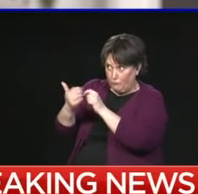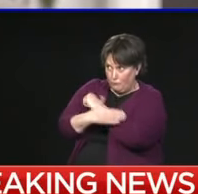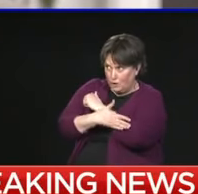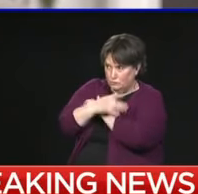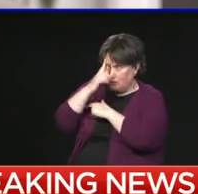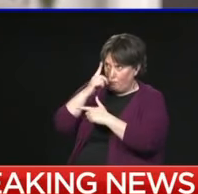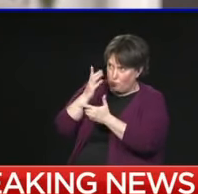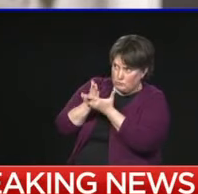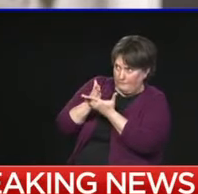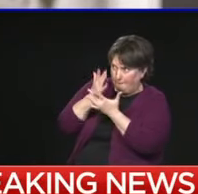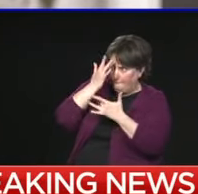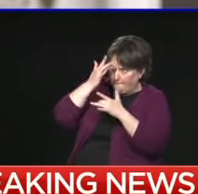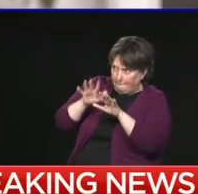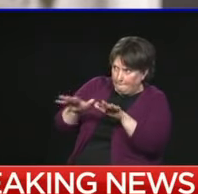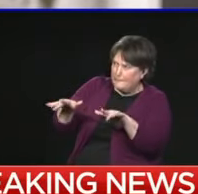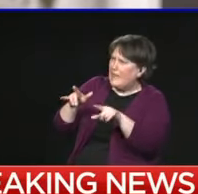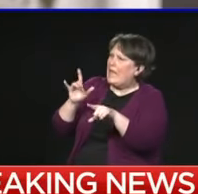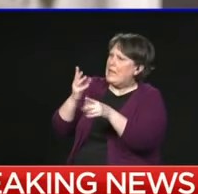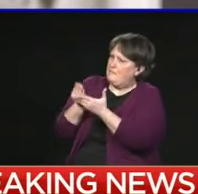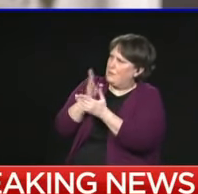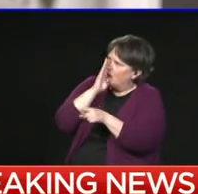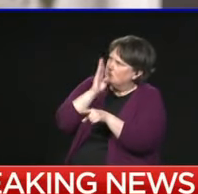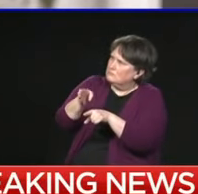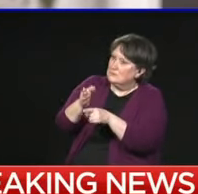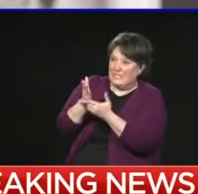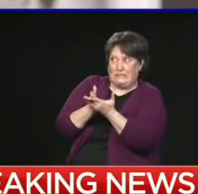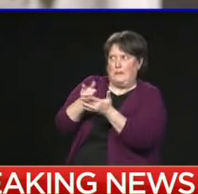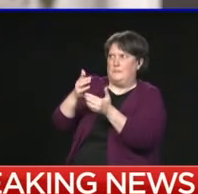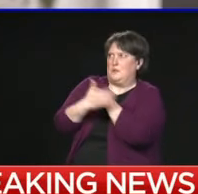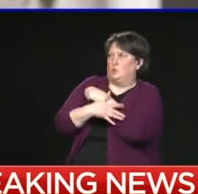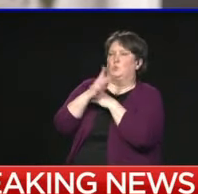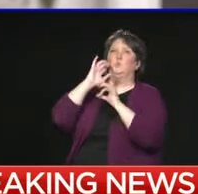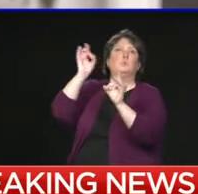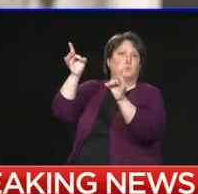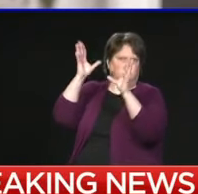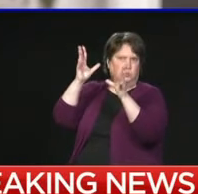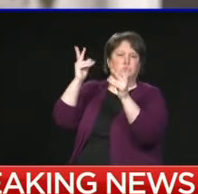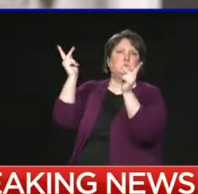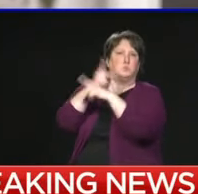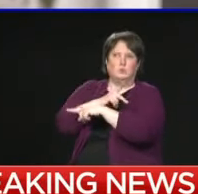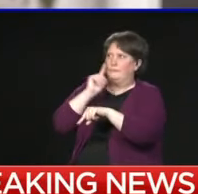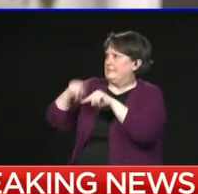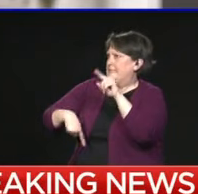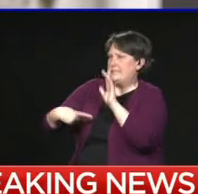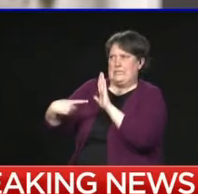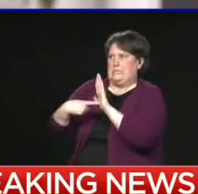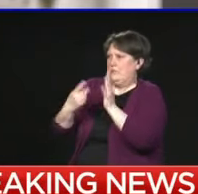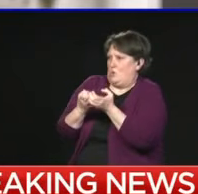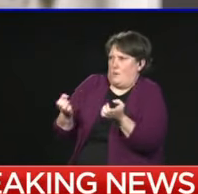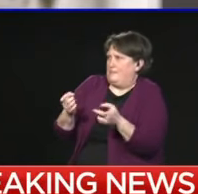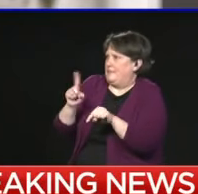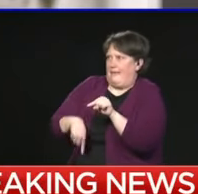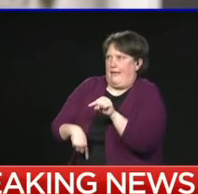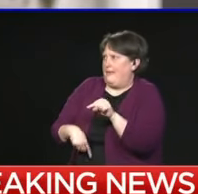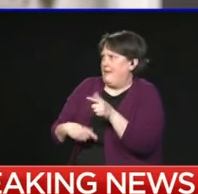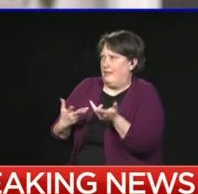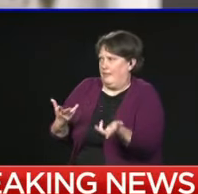to send to countries that are very hard hit and cannot buy this equipment on the